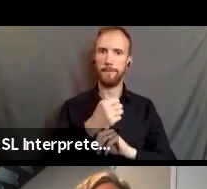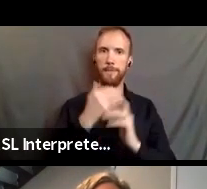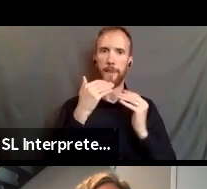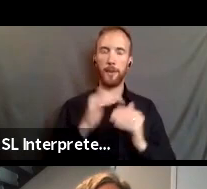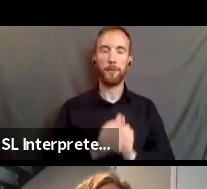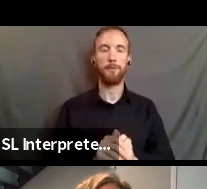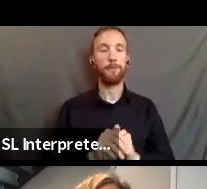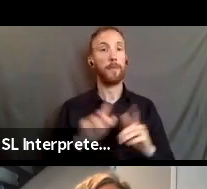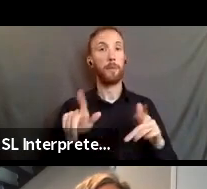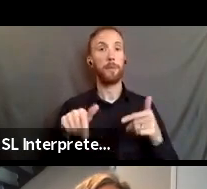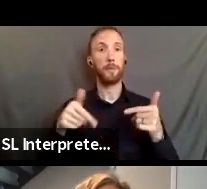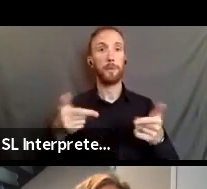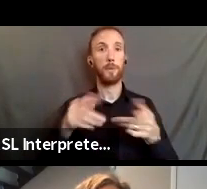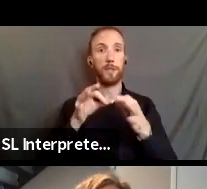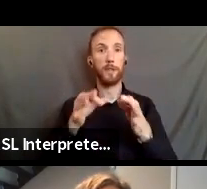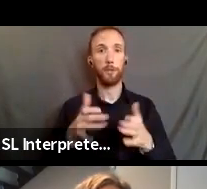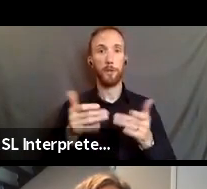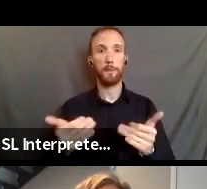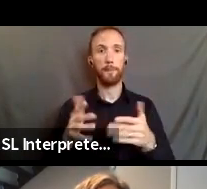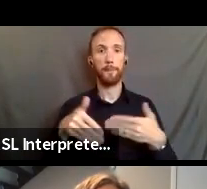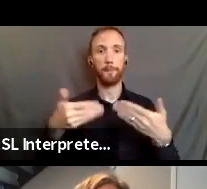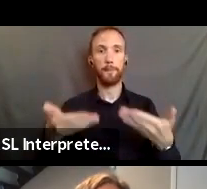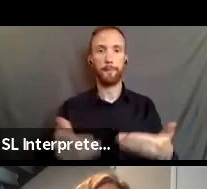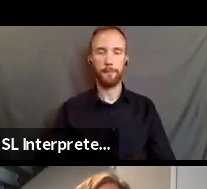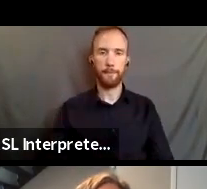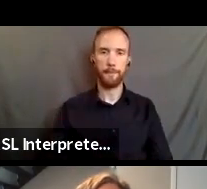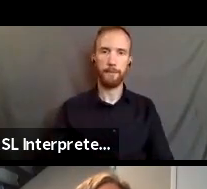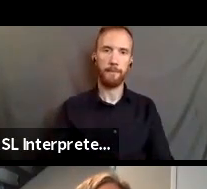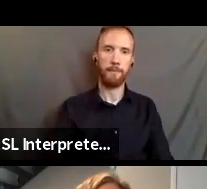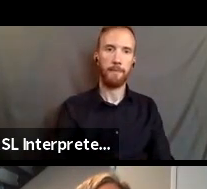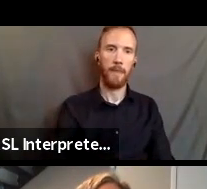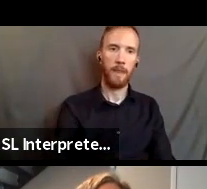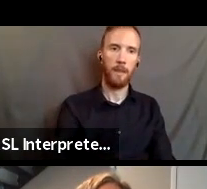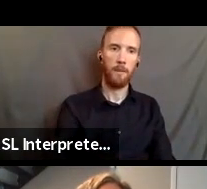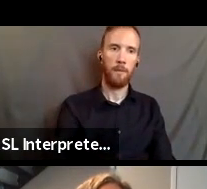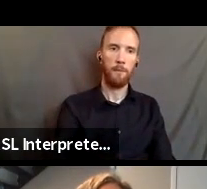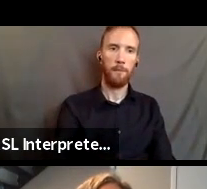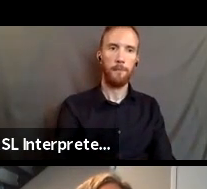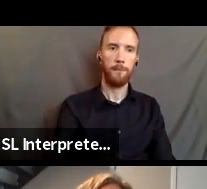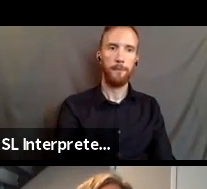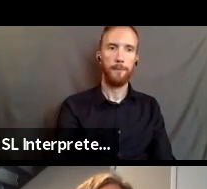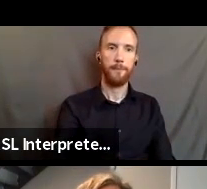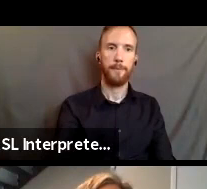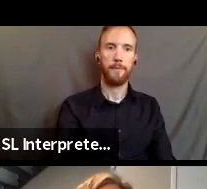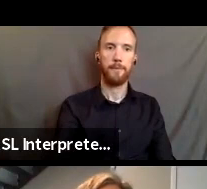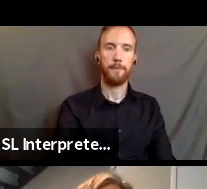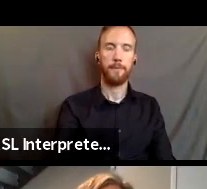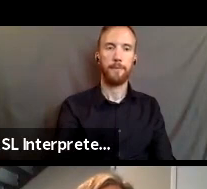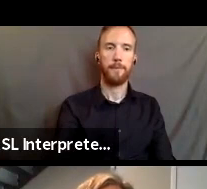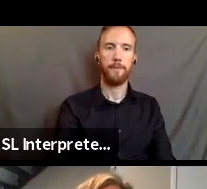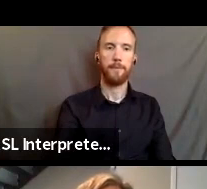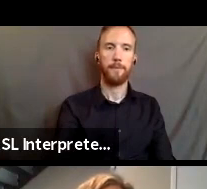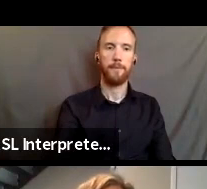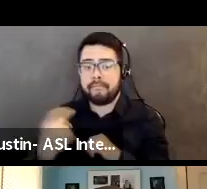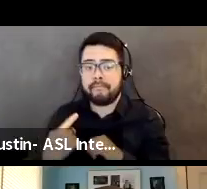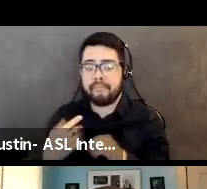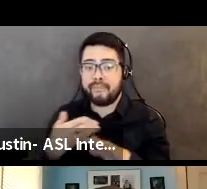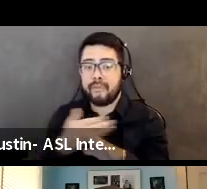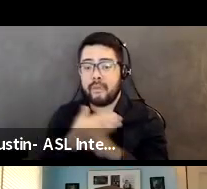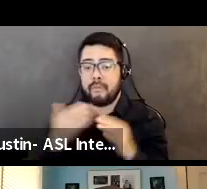thank you remember todd greenland any other comments or questions before we move on to the next